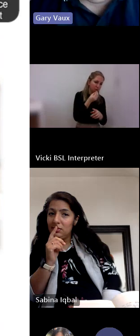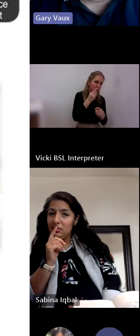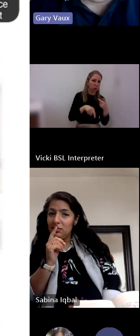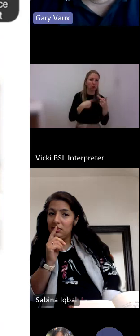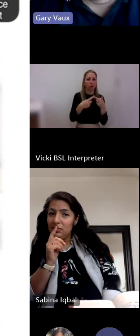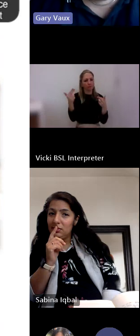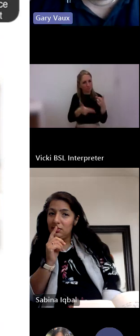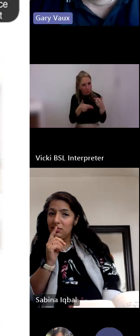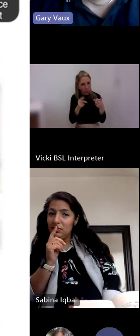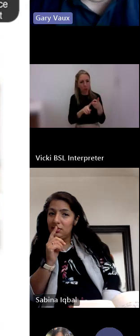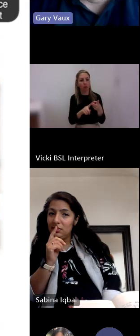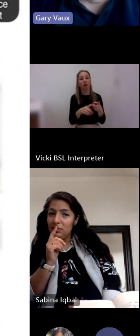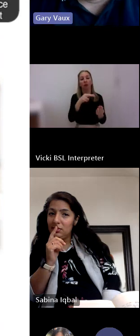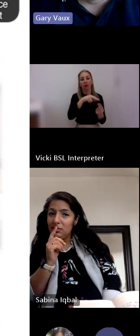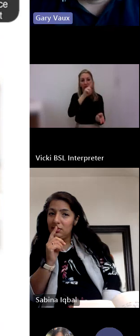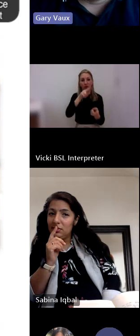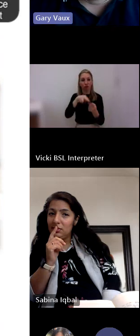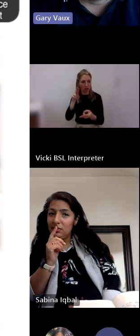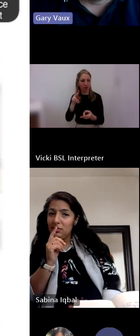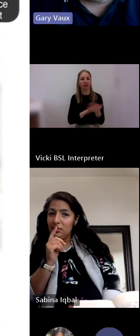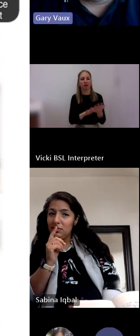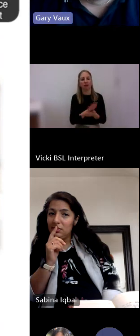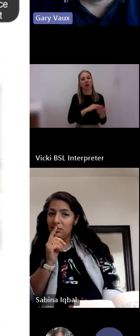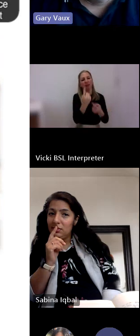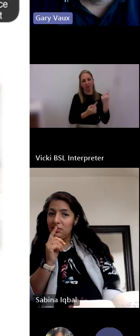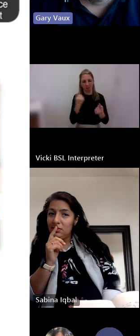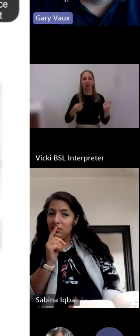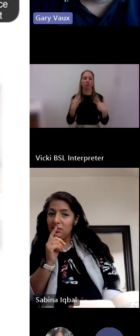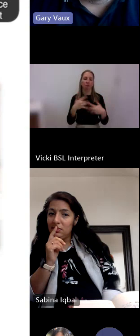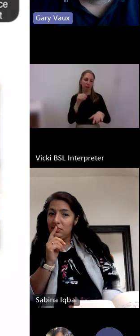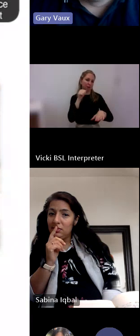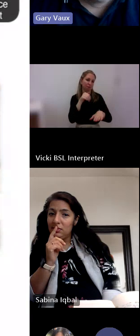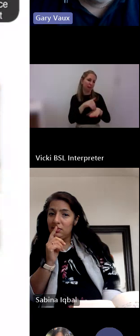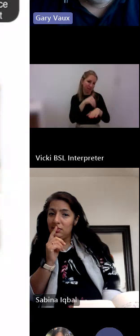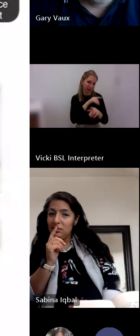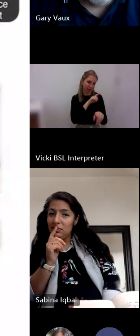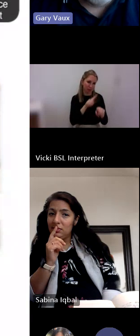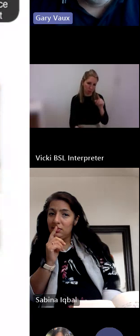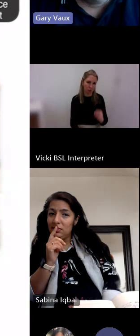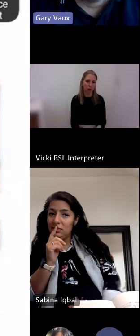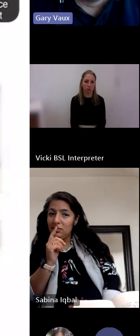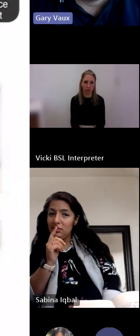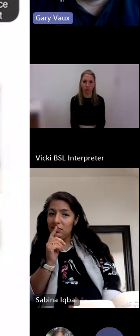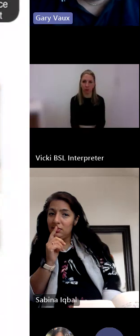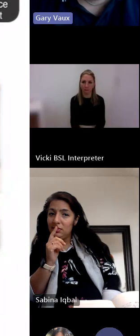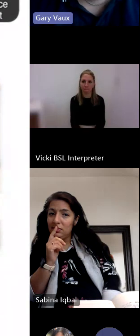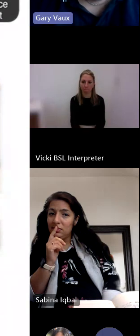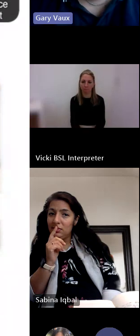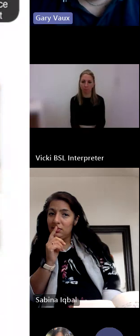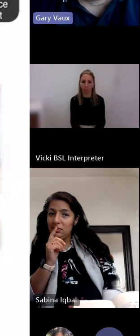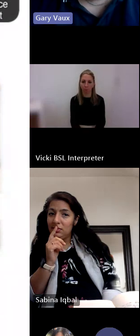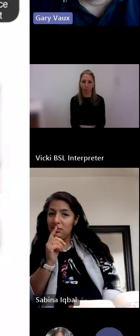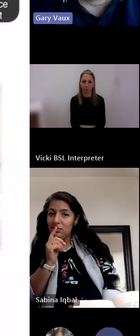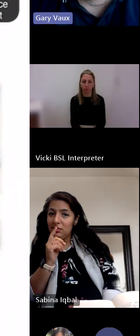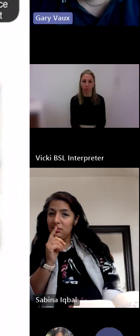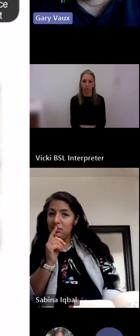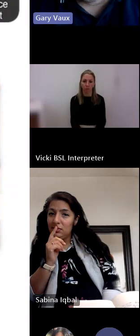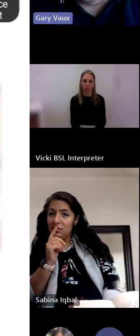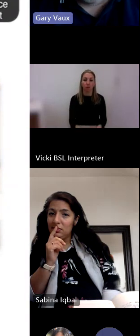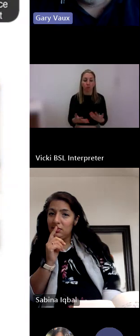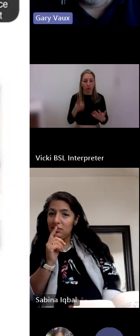and people feel it the most, will have had the hardest impact. And in fact, for the first time